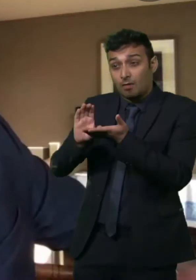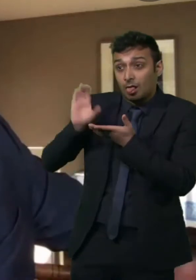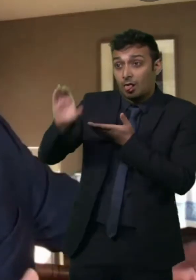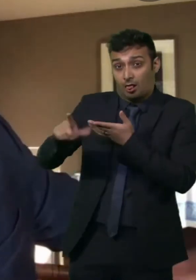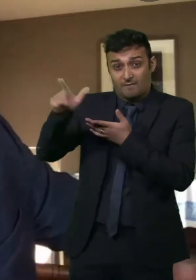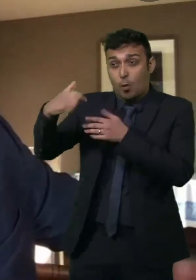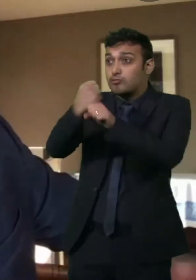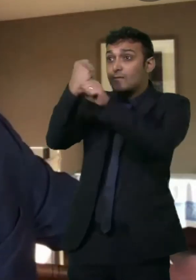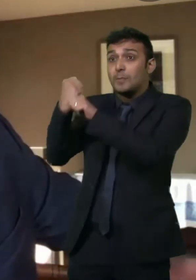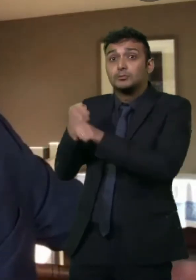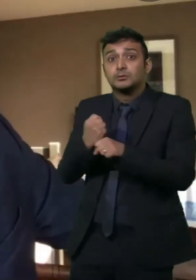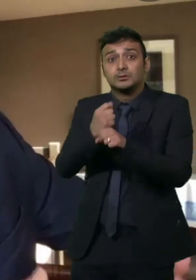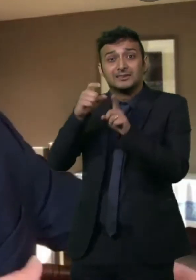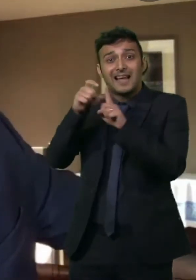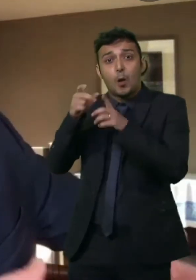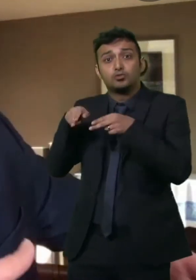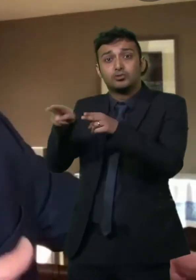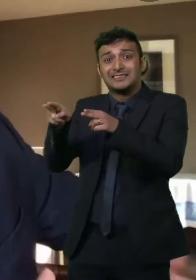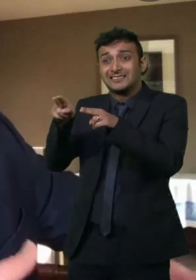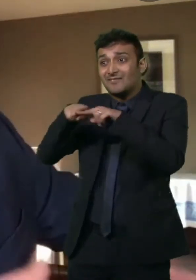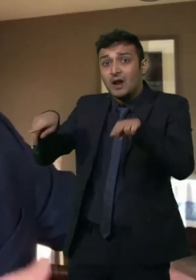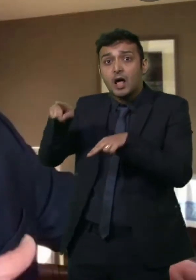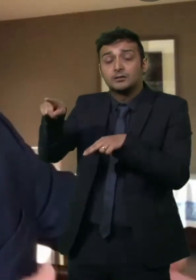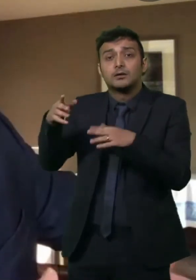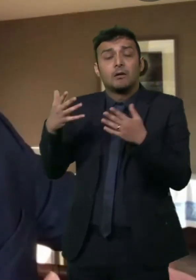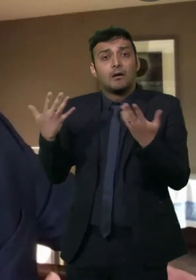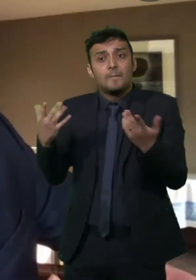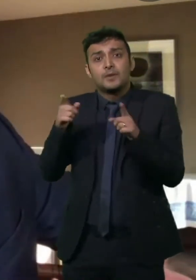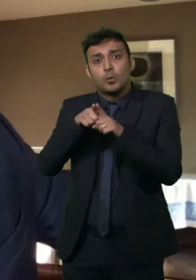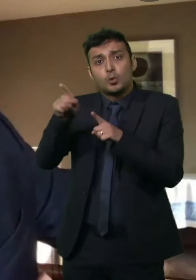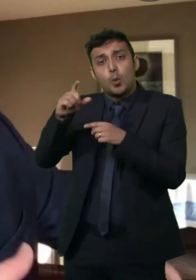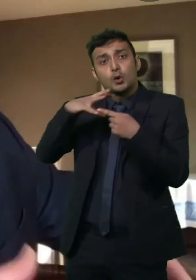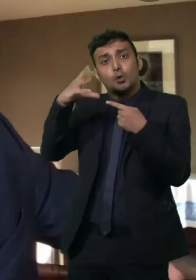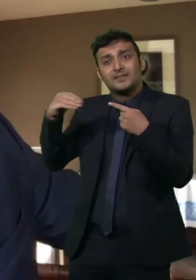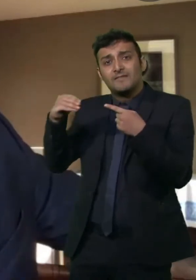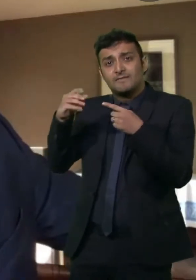or private donors? And with the vaccination programme